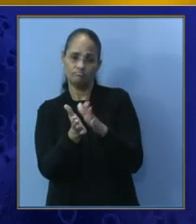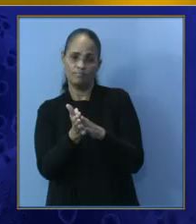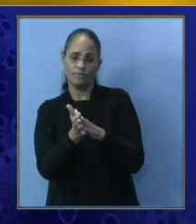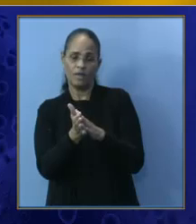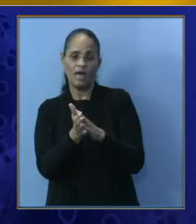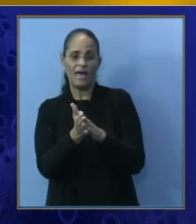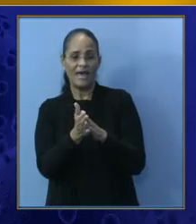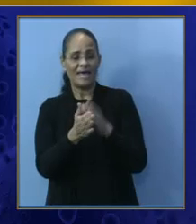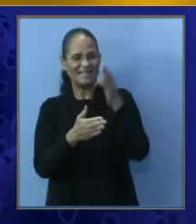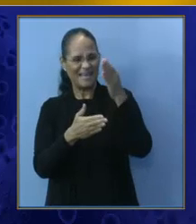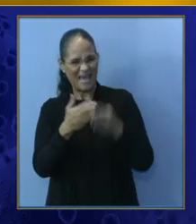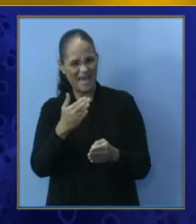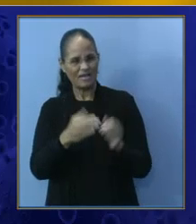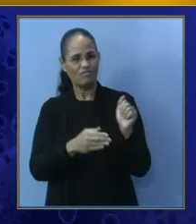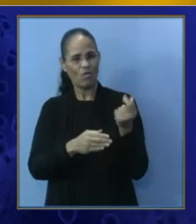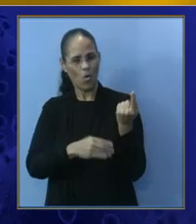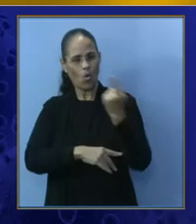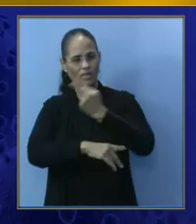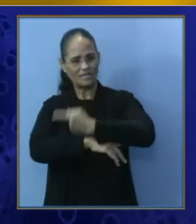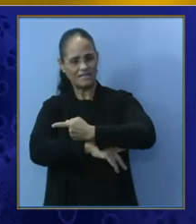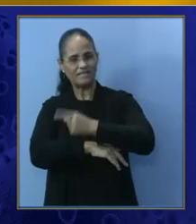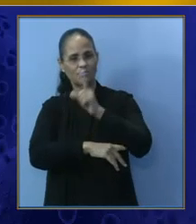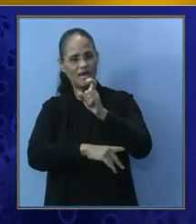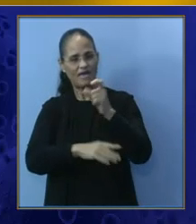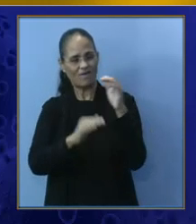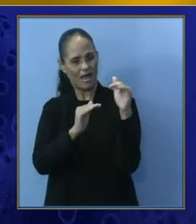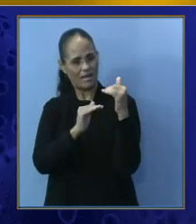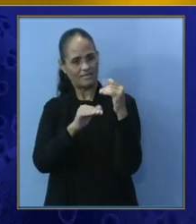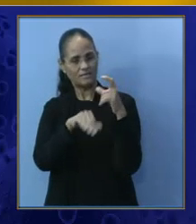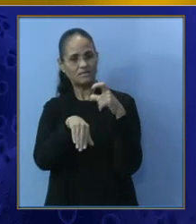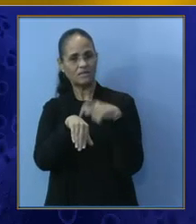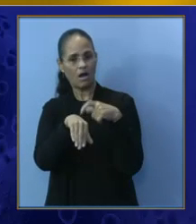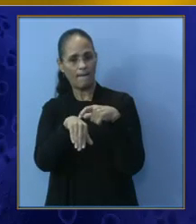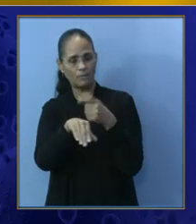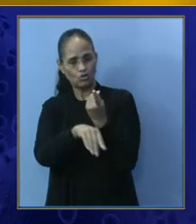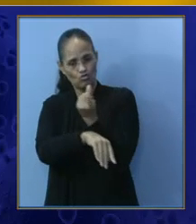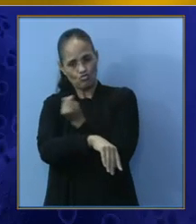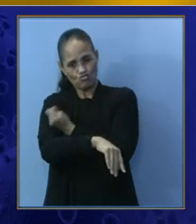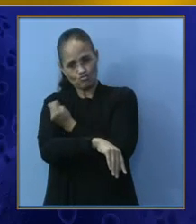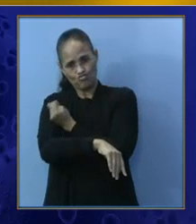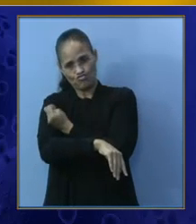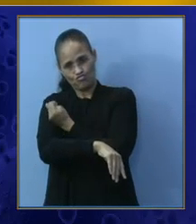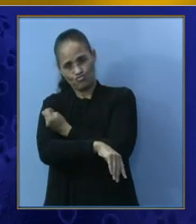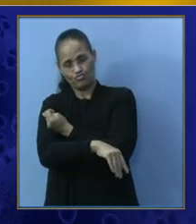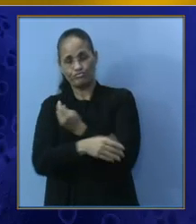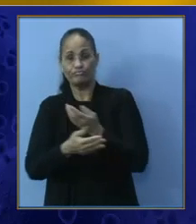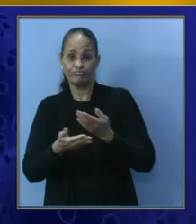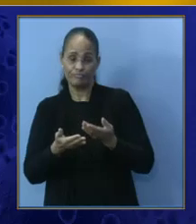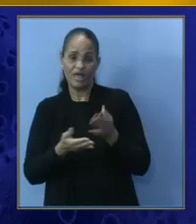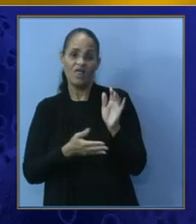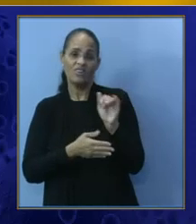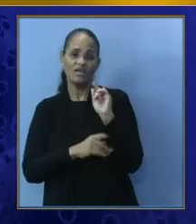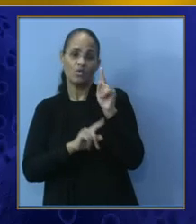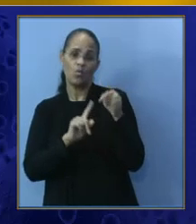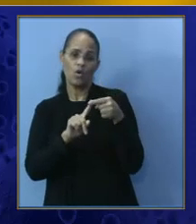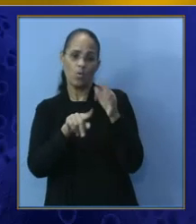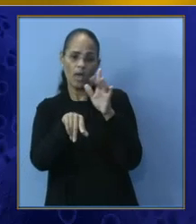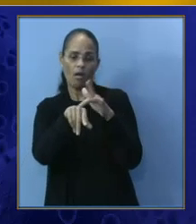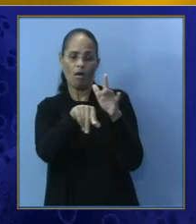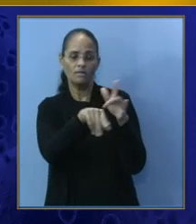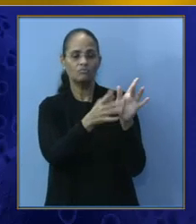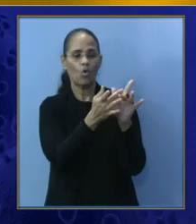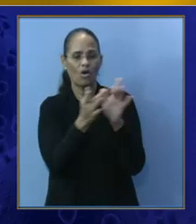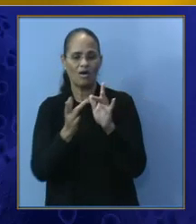day's vaccination session, we only have a limited time to administer the remaining doses. That is when we contact persons